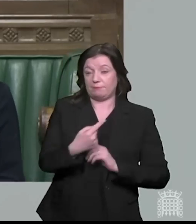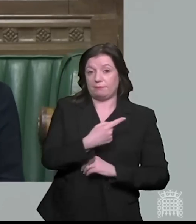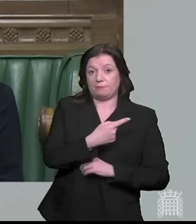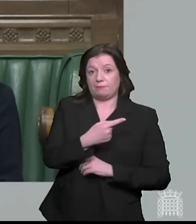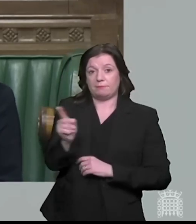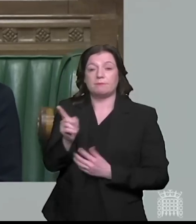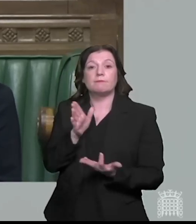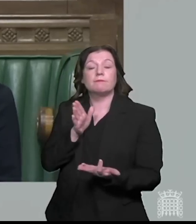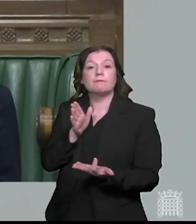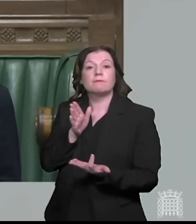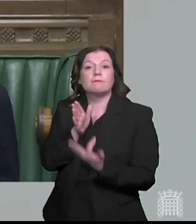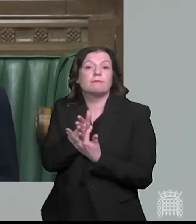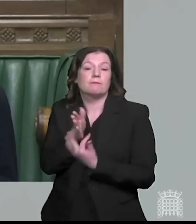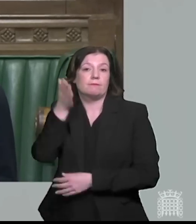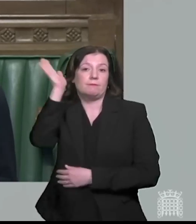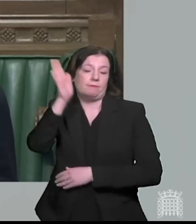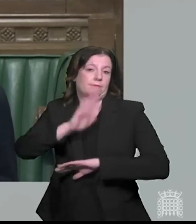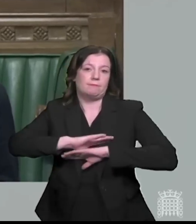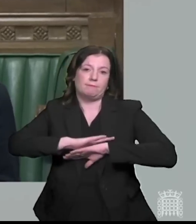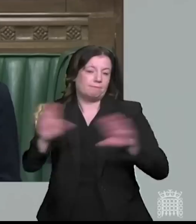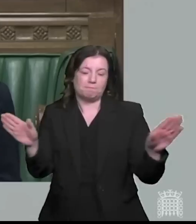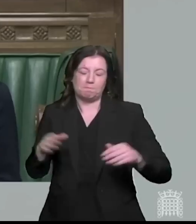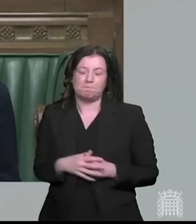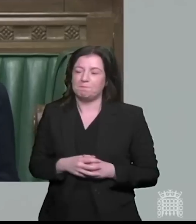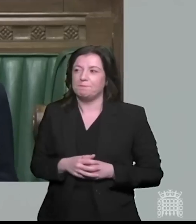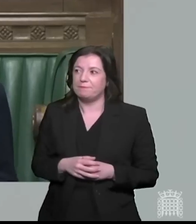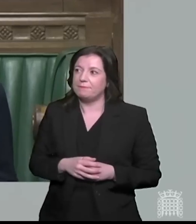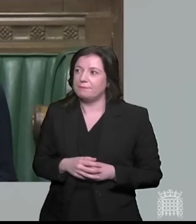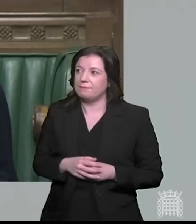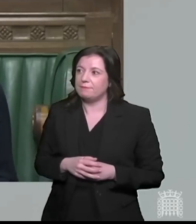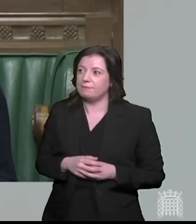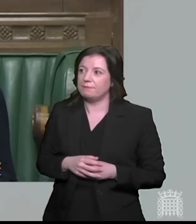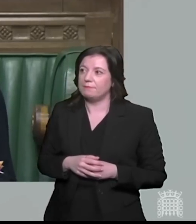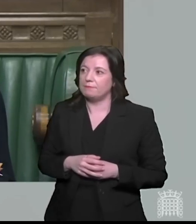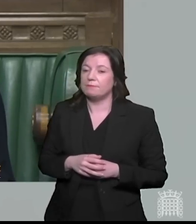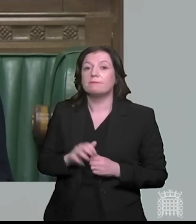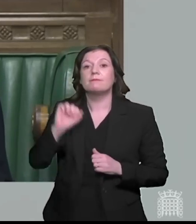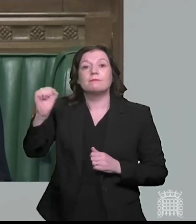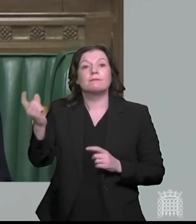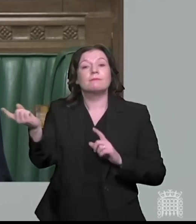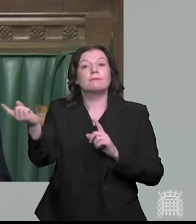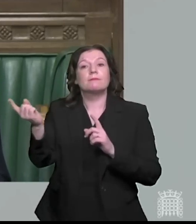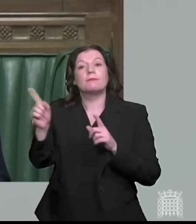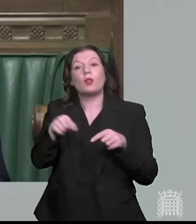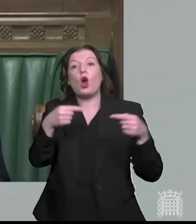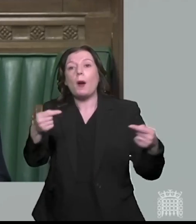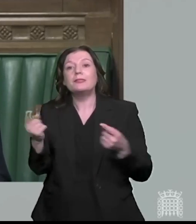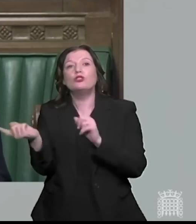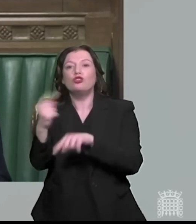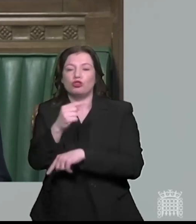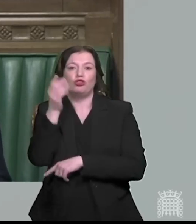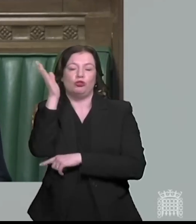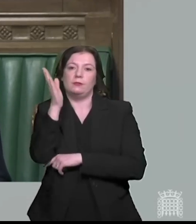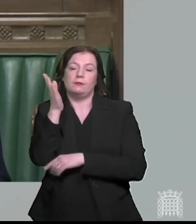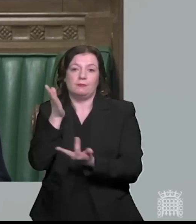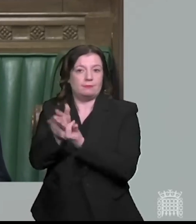make interventions during the Chancellor's statement, nor indeed during the replies of the Leader of the Opposition,